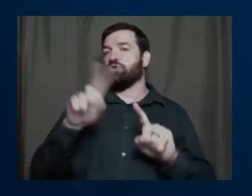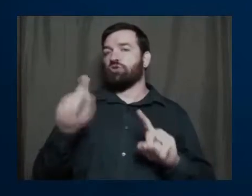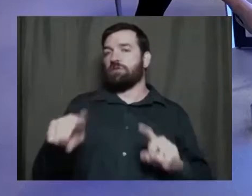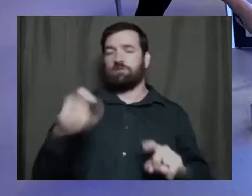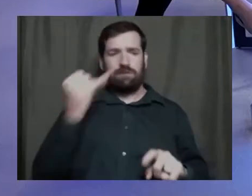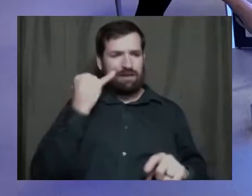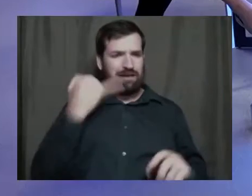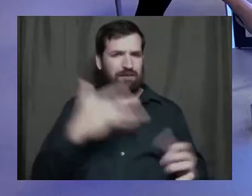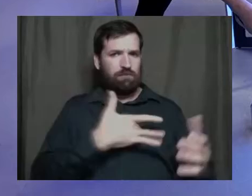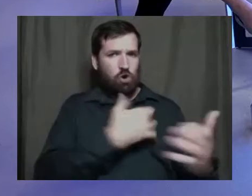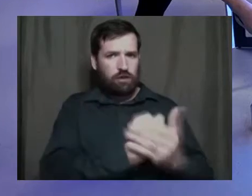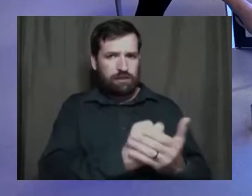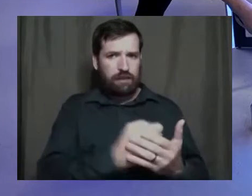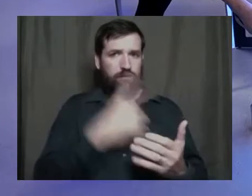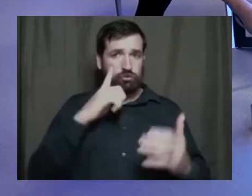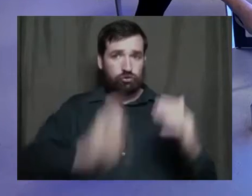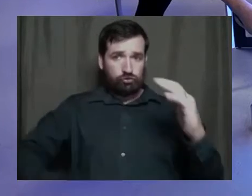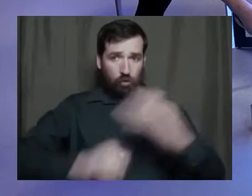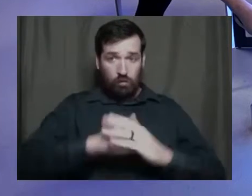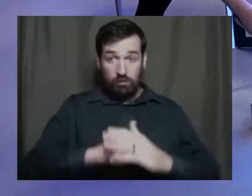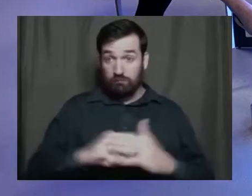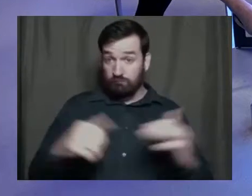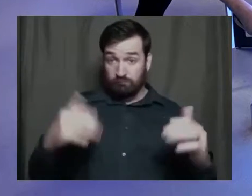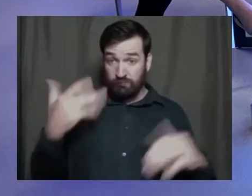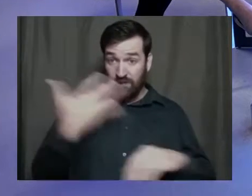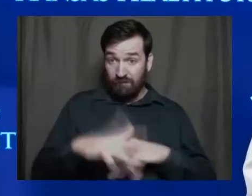or a stroke, is there a bed for me?